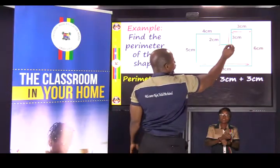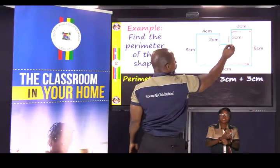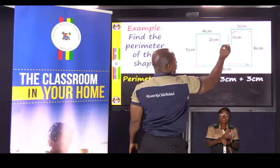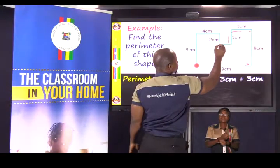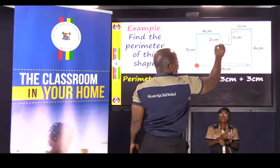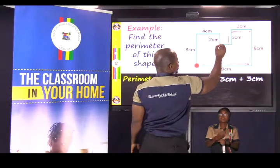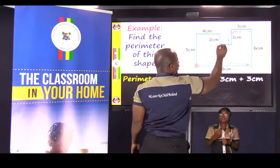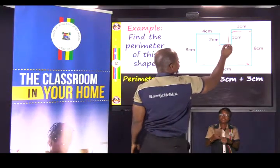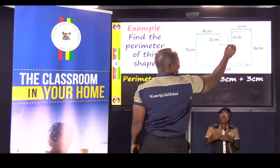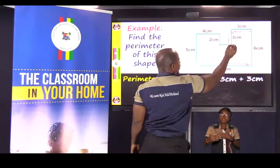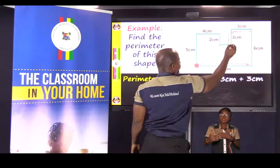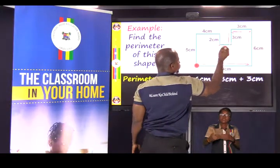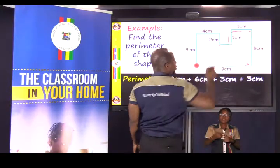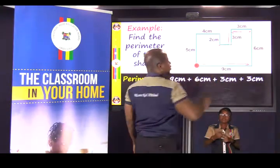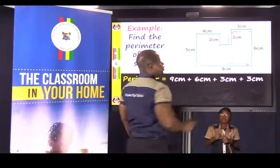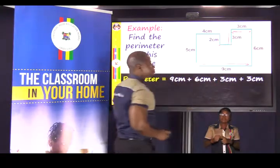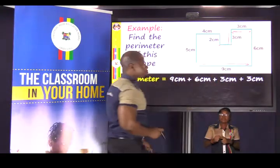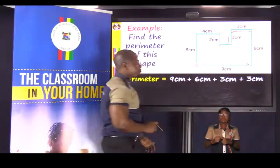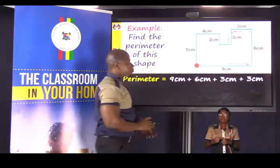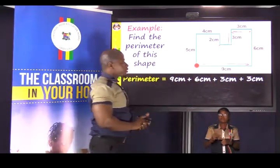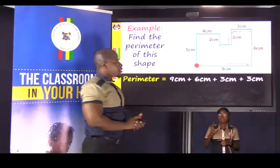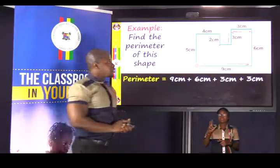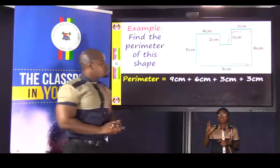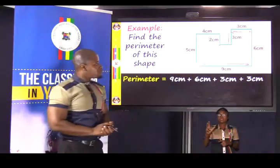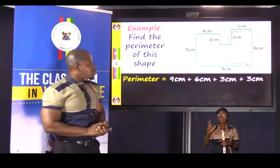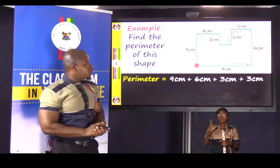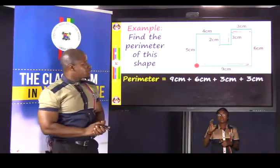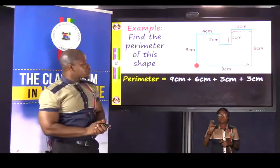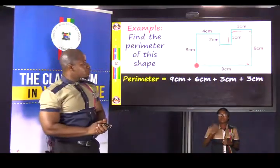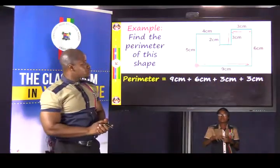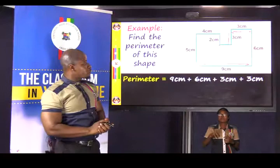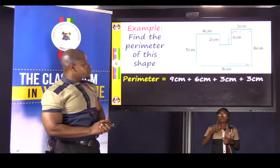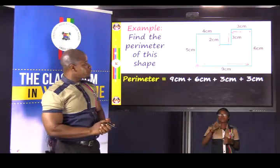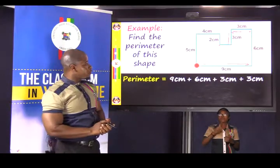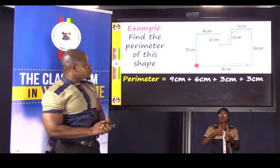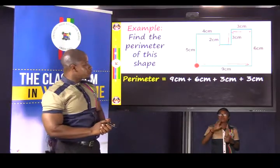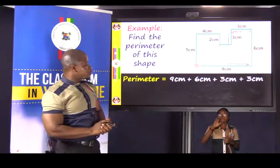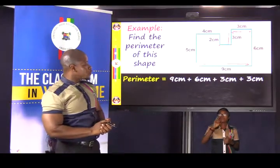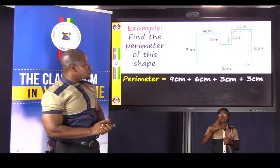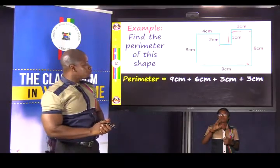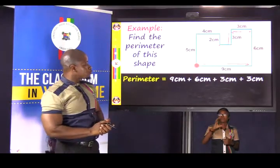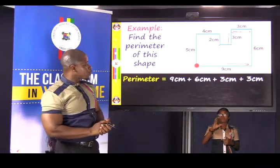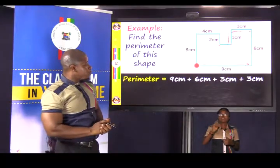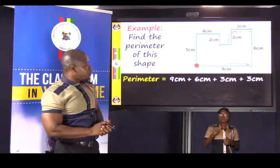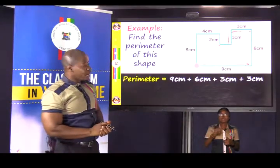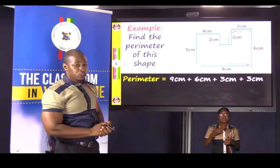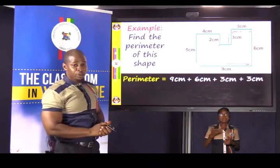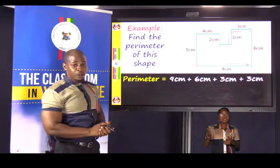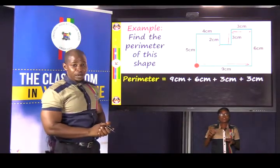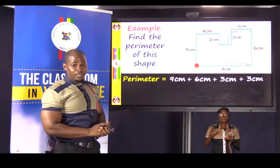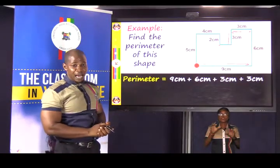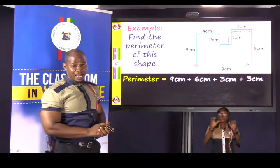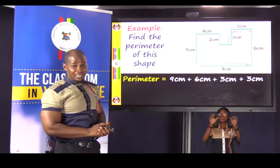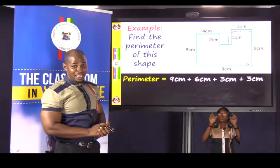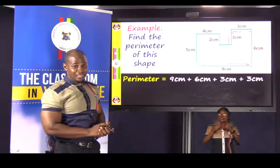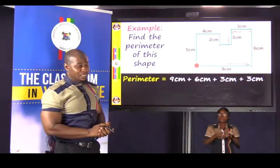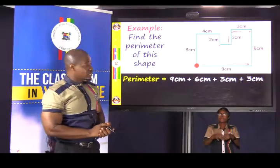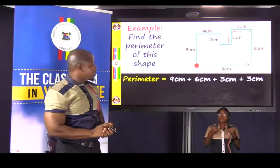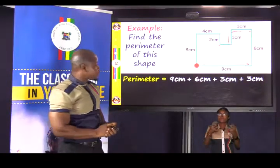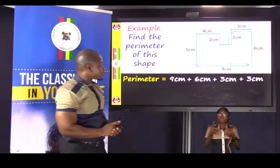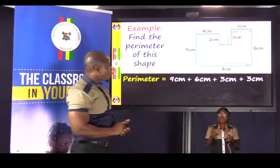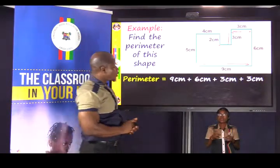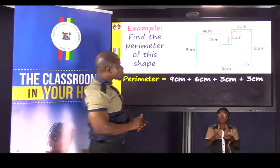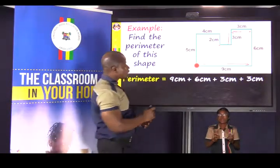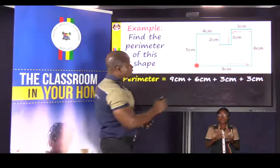get here, but what is the distance from here to here? Well, it's not so easy for me to know, but there are so many ways I can get